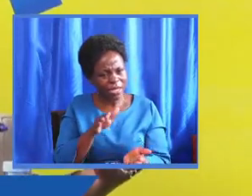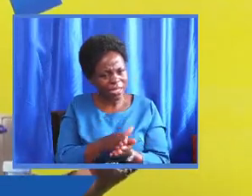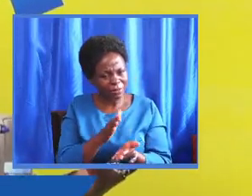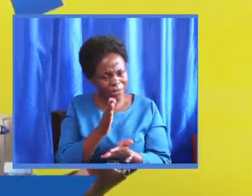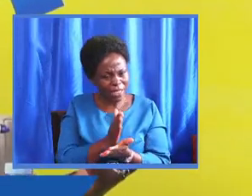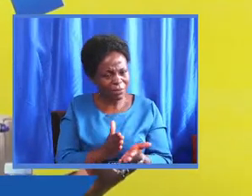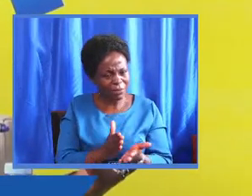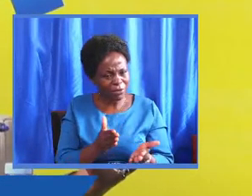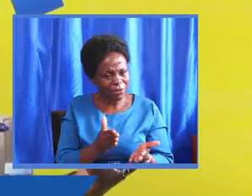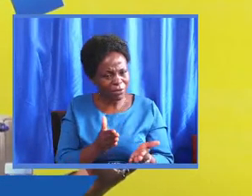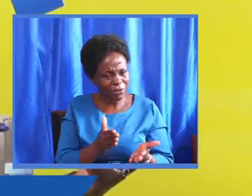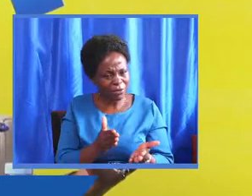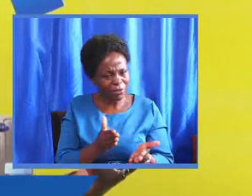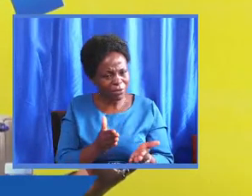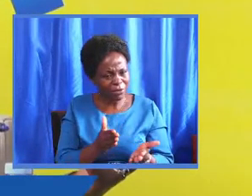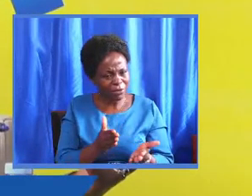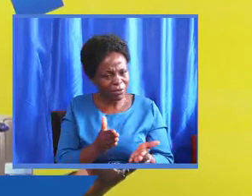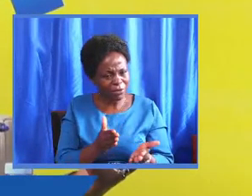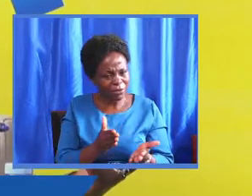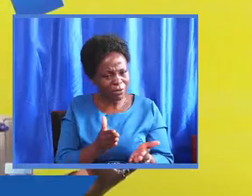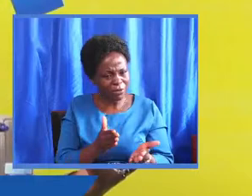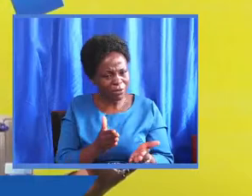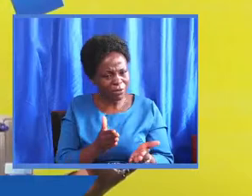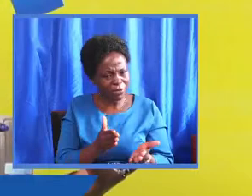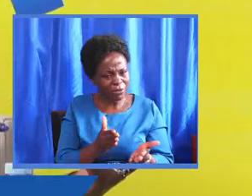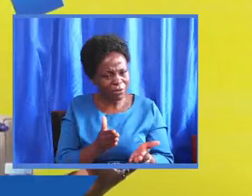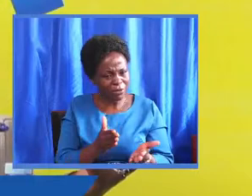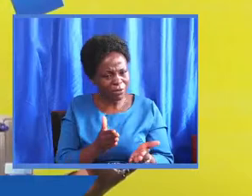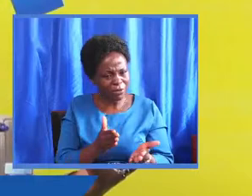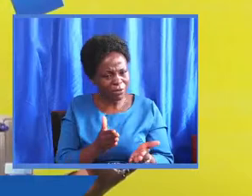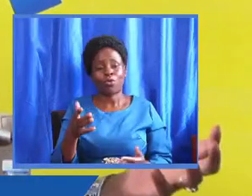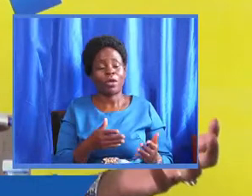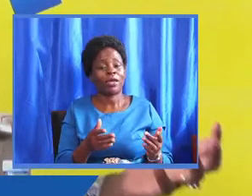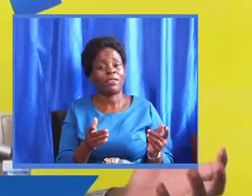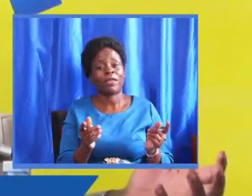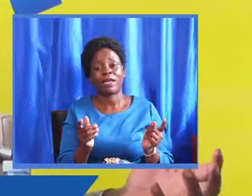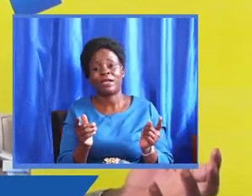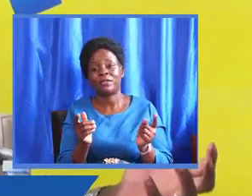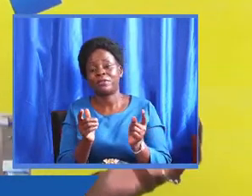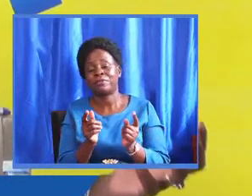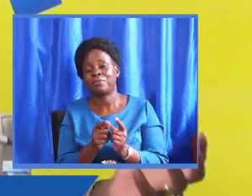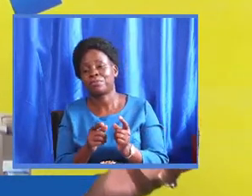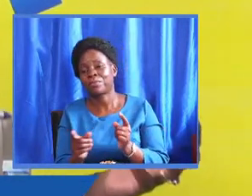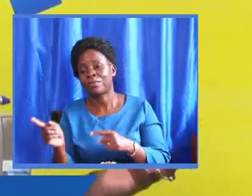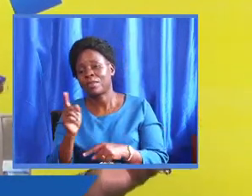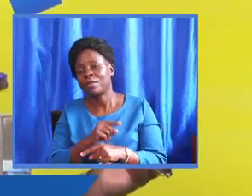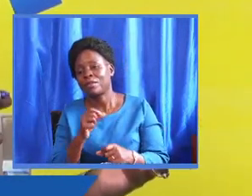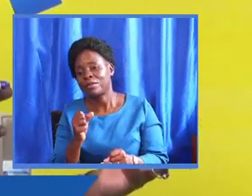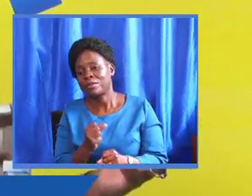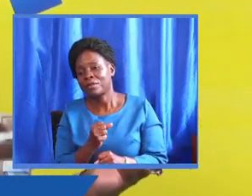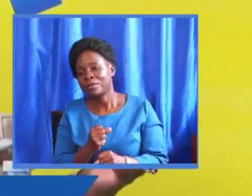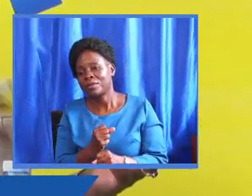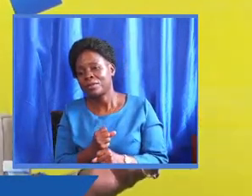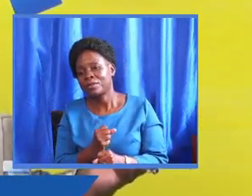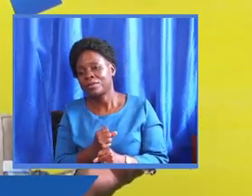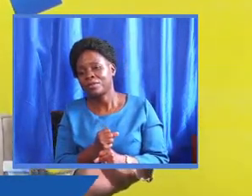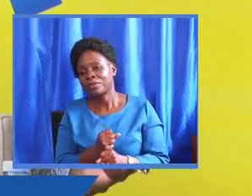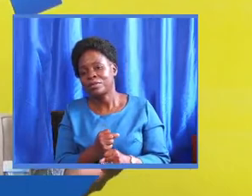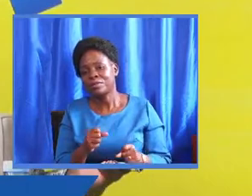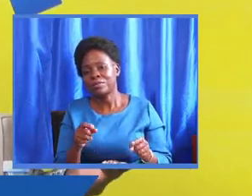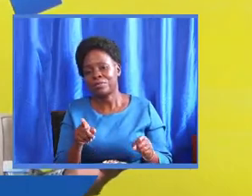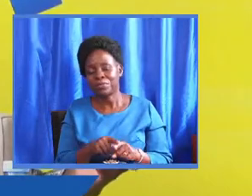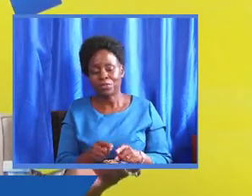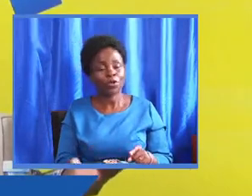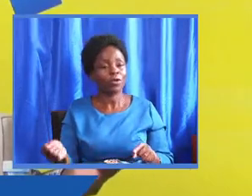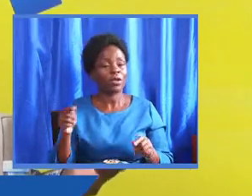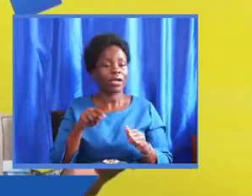youth in these areas that they're coming from, where they can find gainful employment, and therefore not have the urge to all come